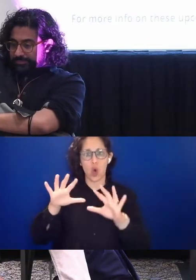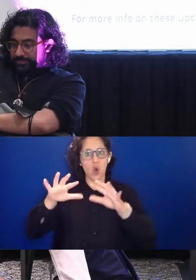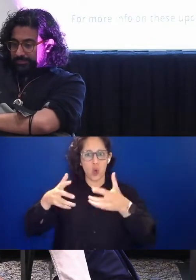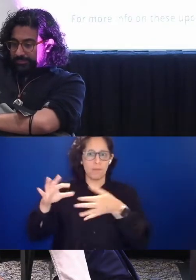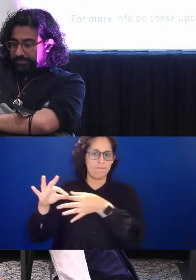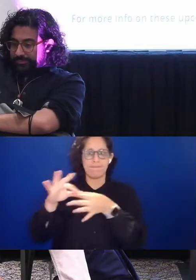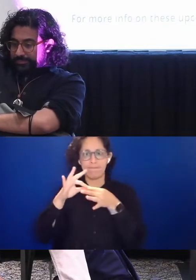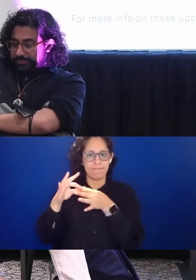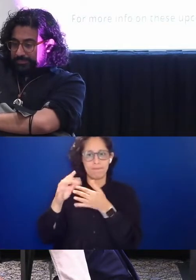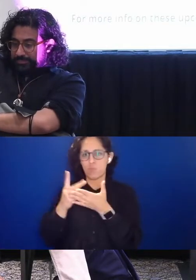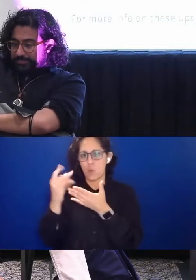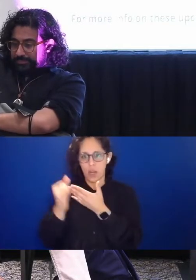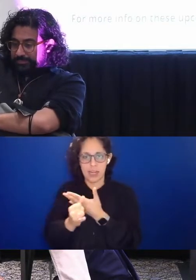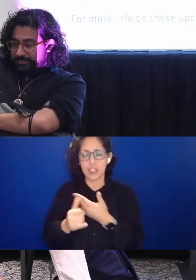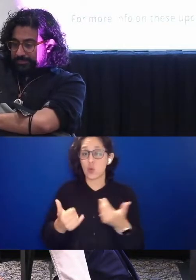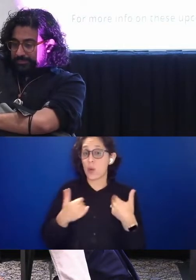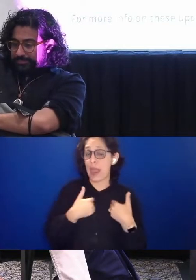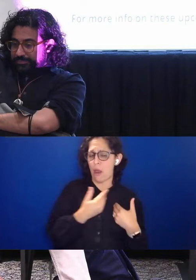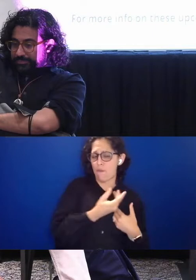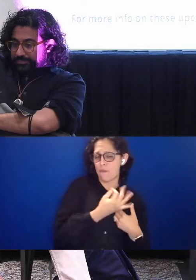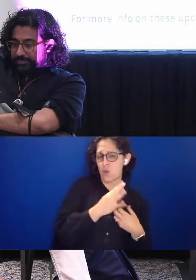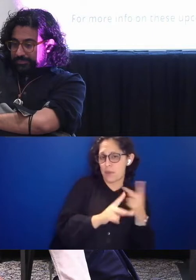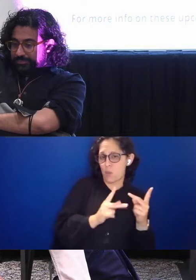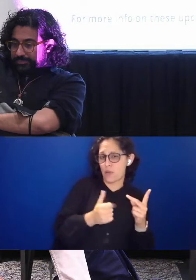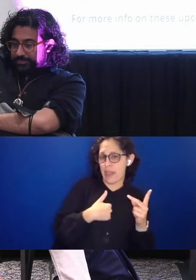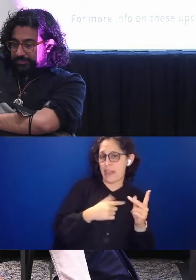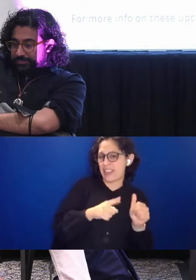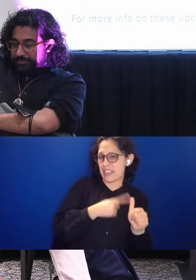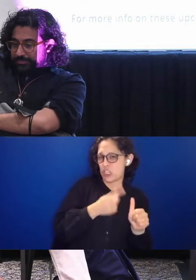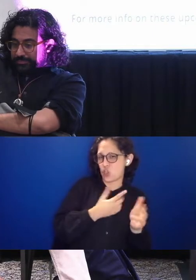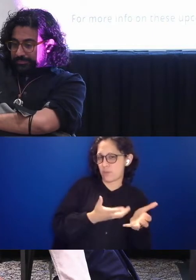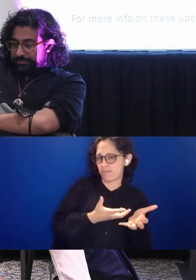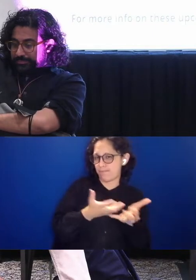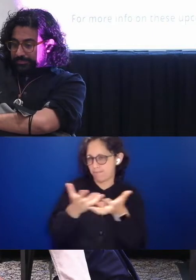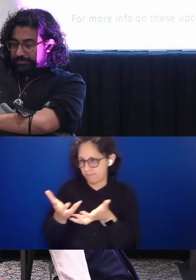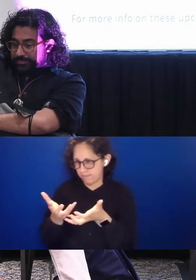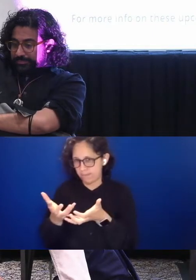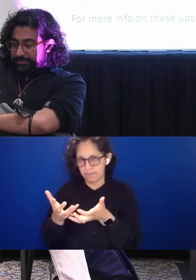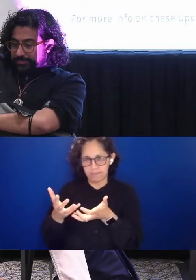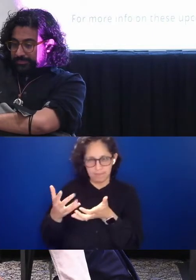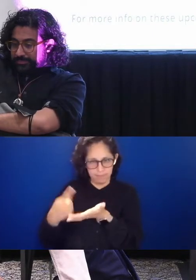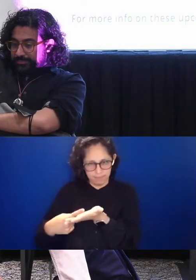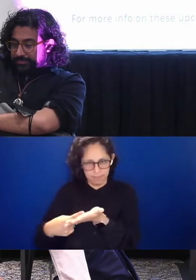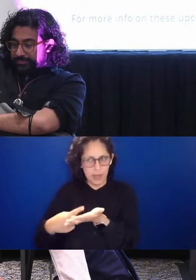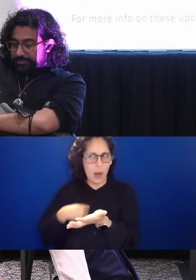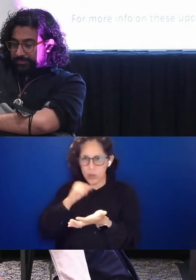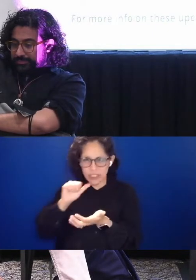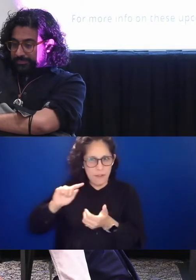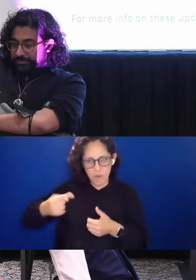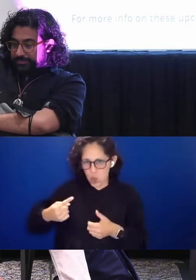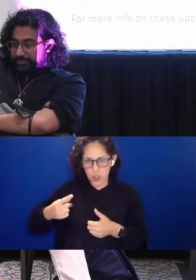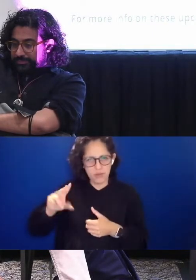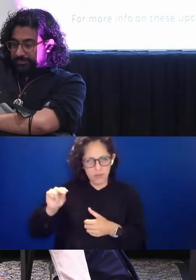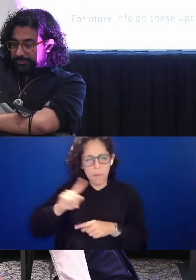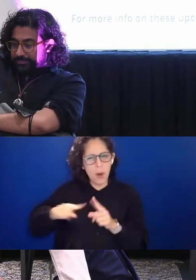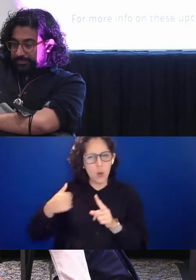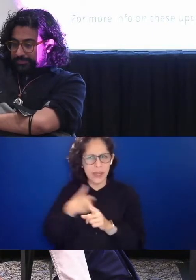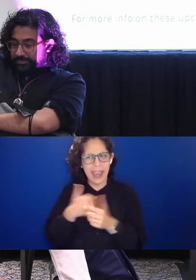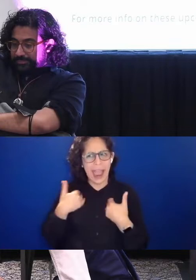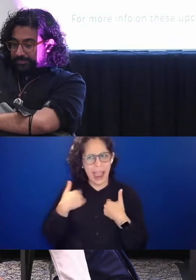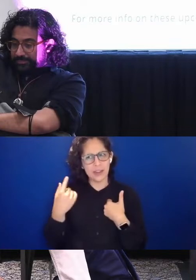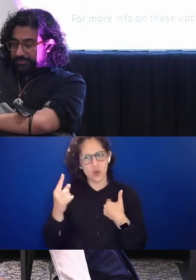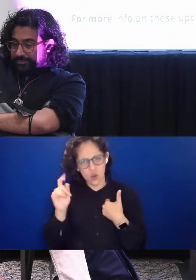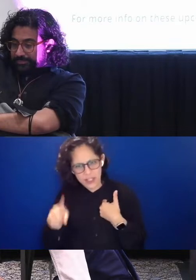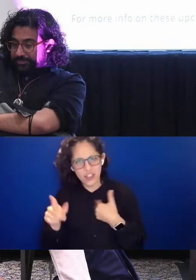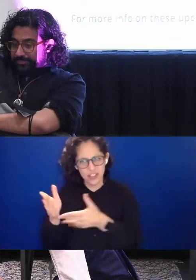in with the initial instigation, of which I was one, but not even the first one, and then we all shared the question and made it